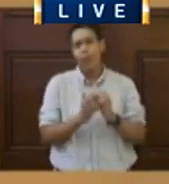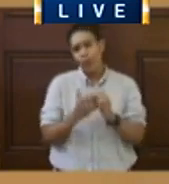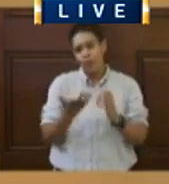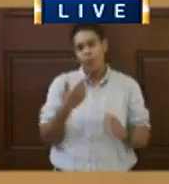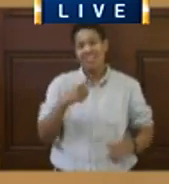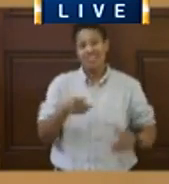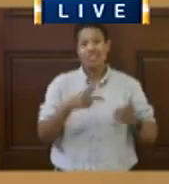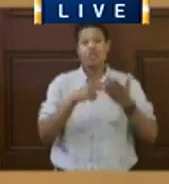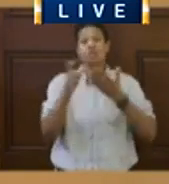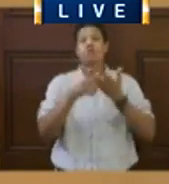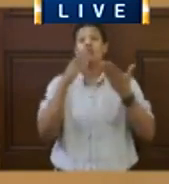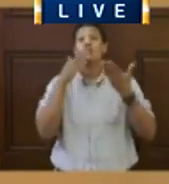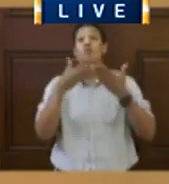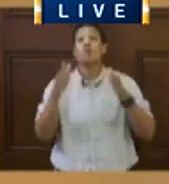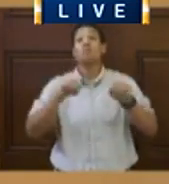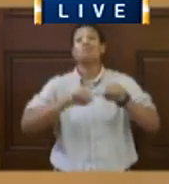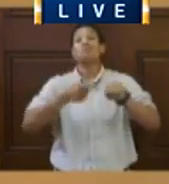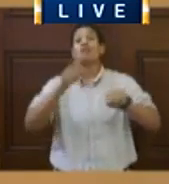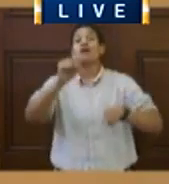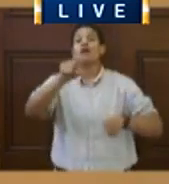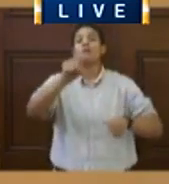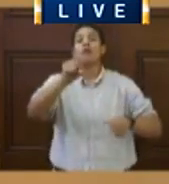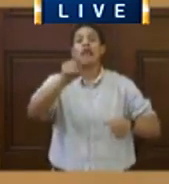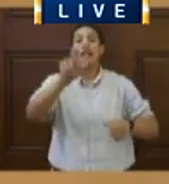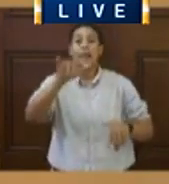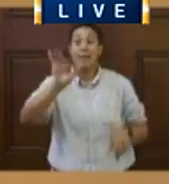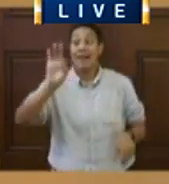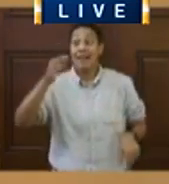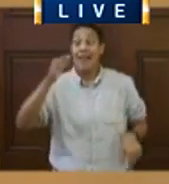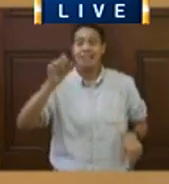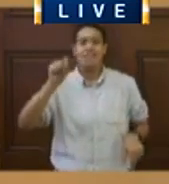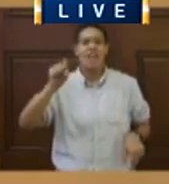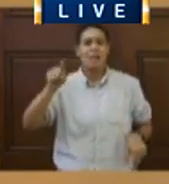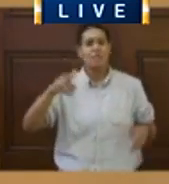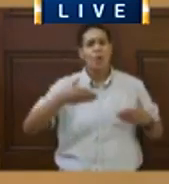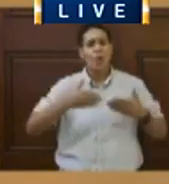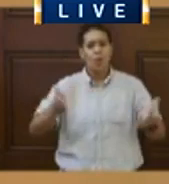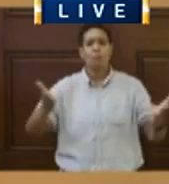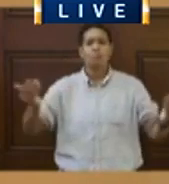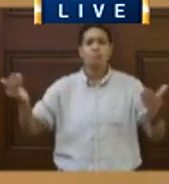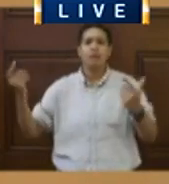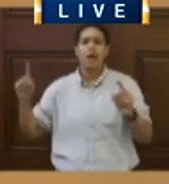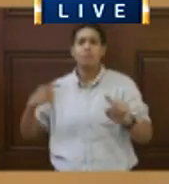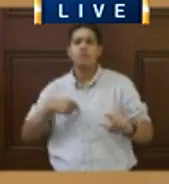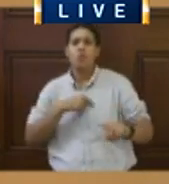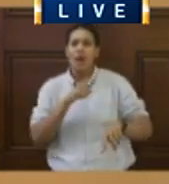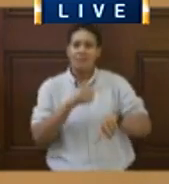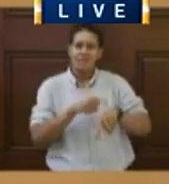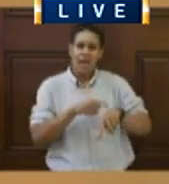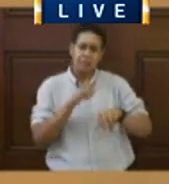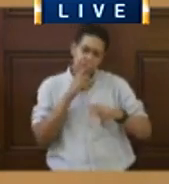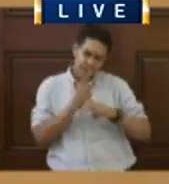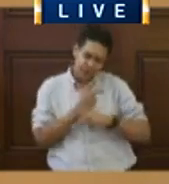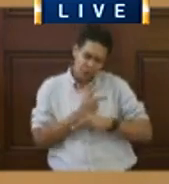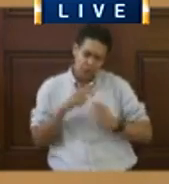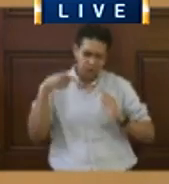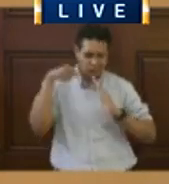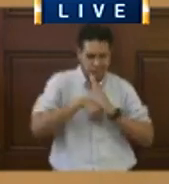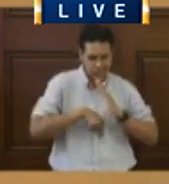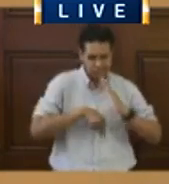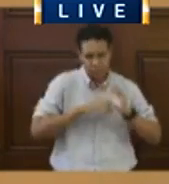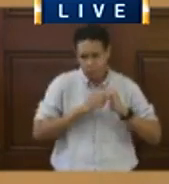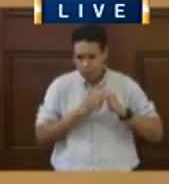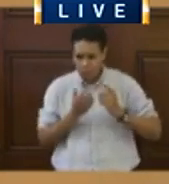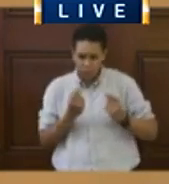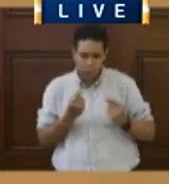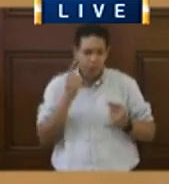in April, by the 9th of April. So we do have some time to work out the details for every single